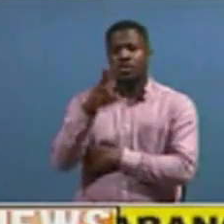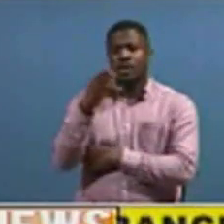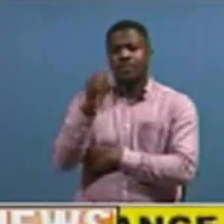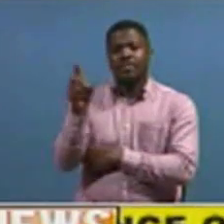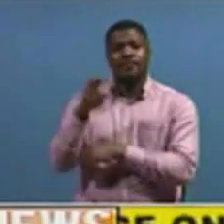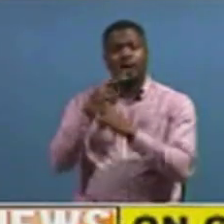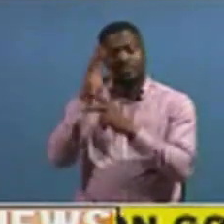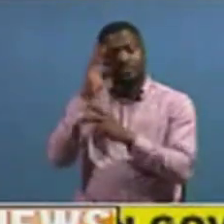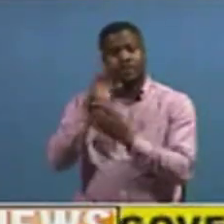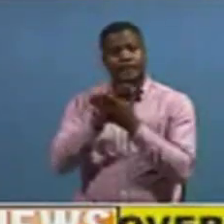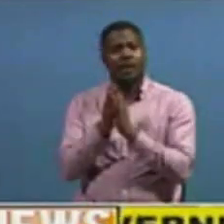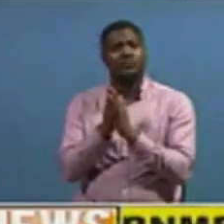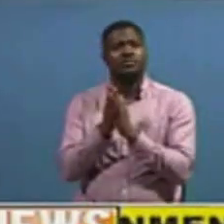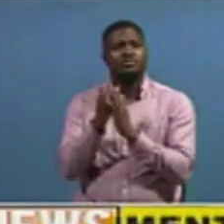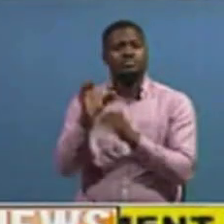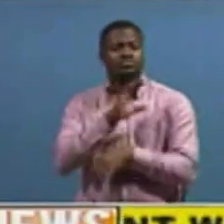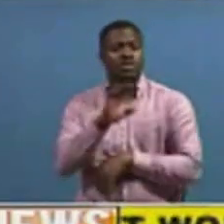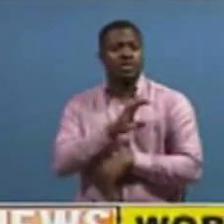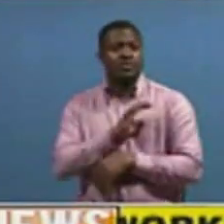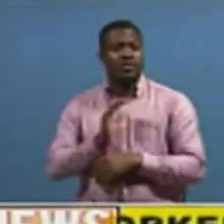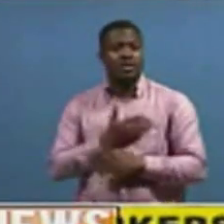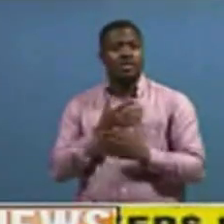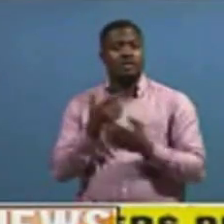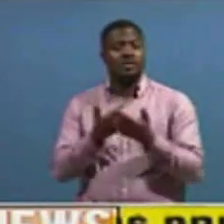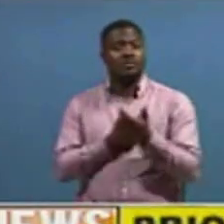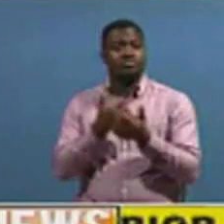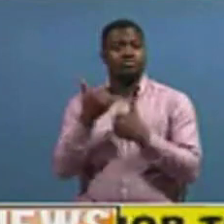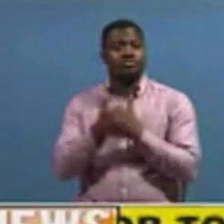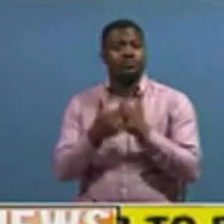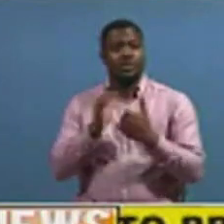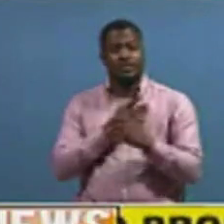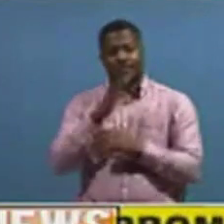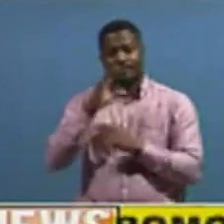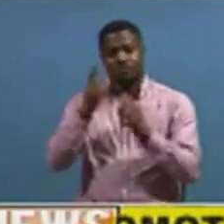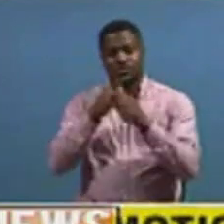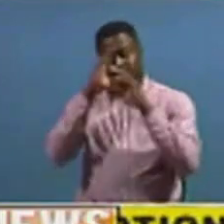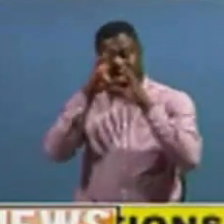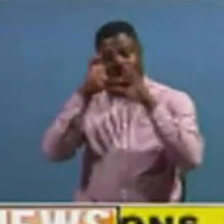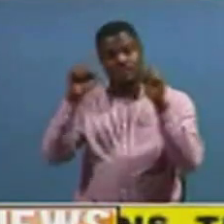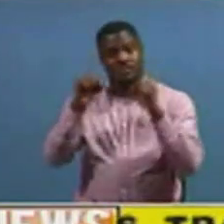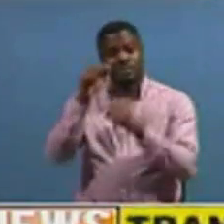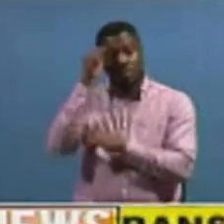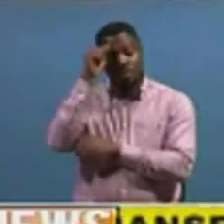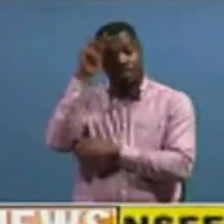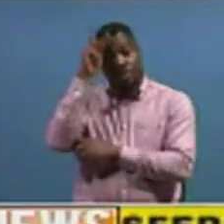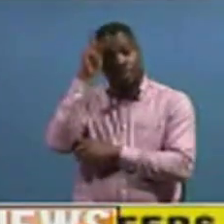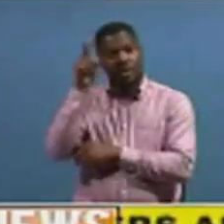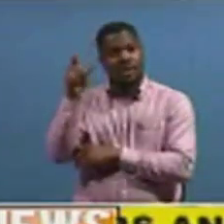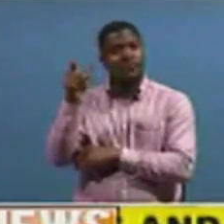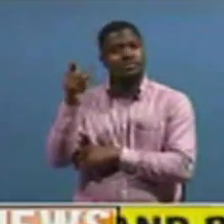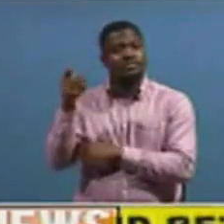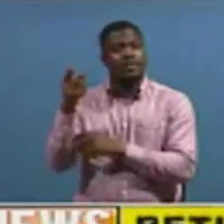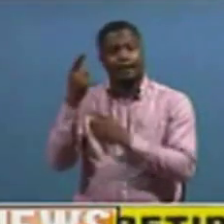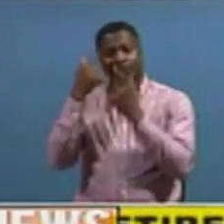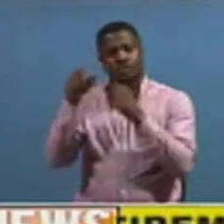became a citizen of our country at the invitation of our first president, Kwame Nkrumah. As a result